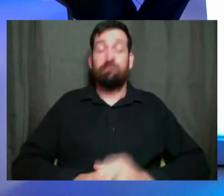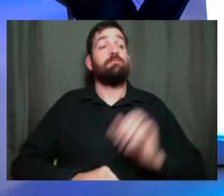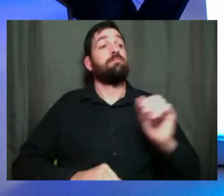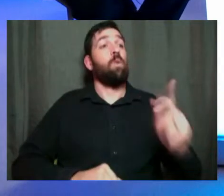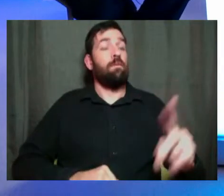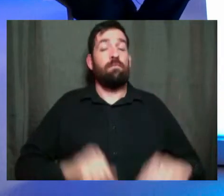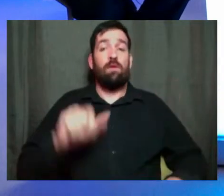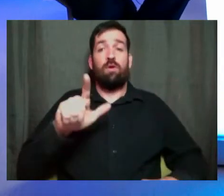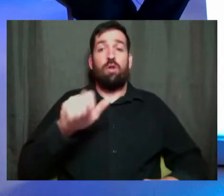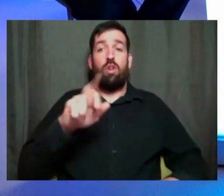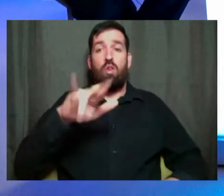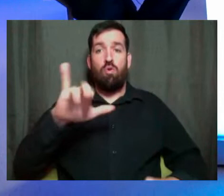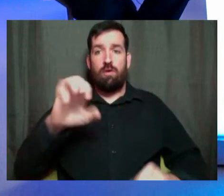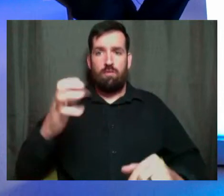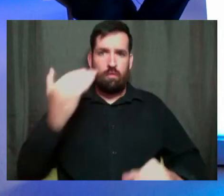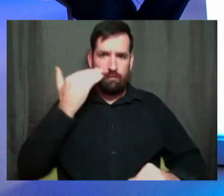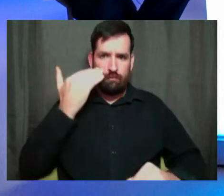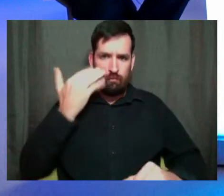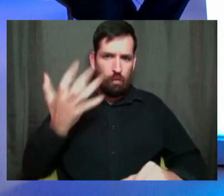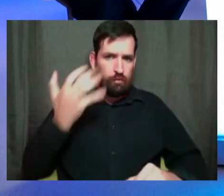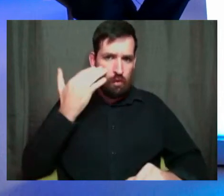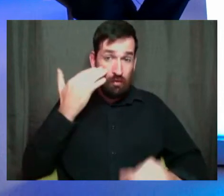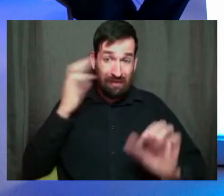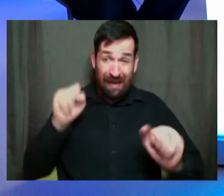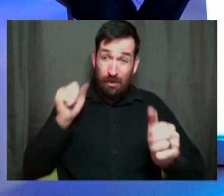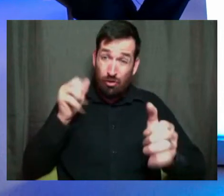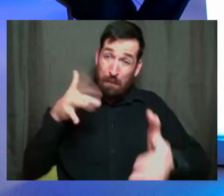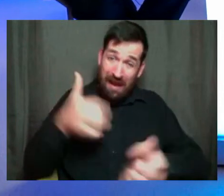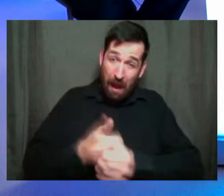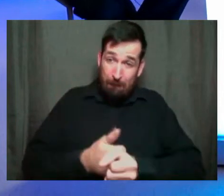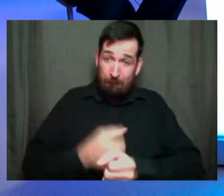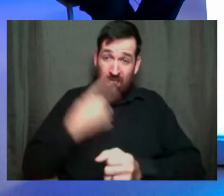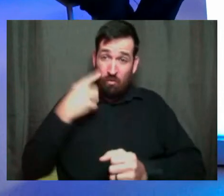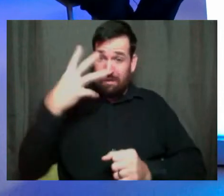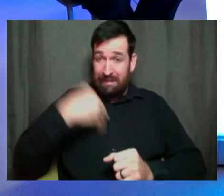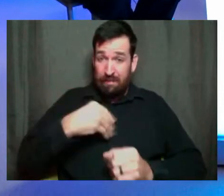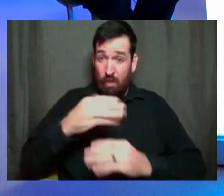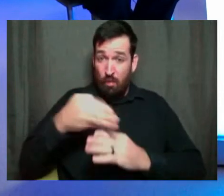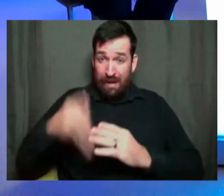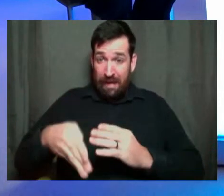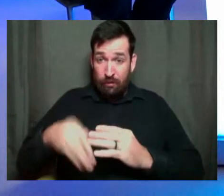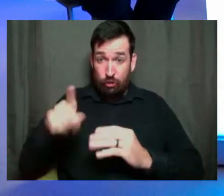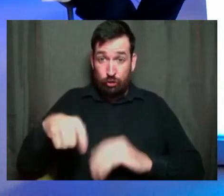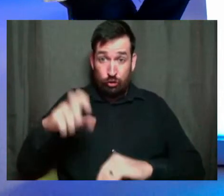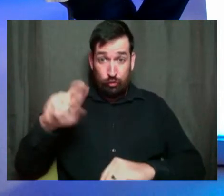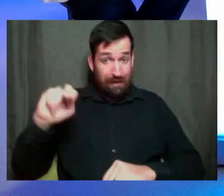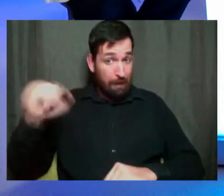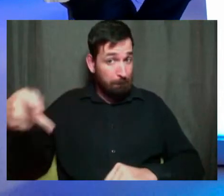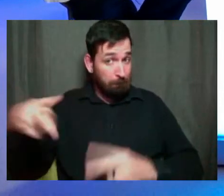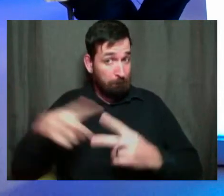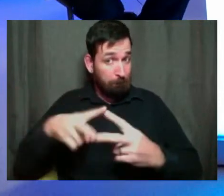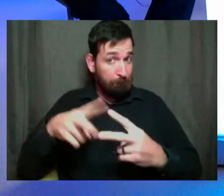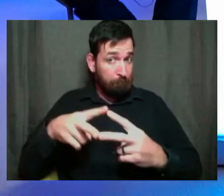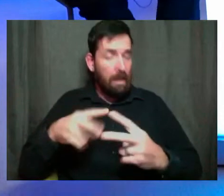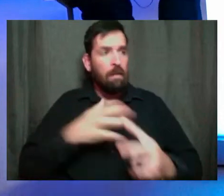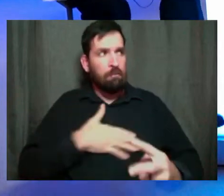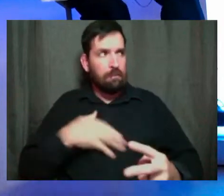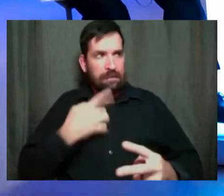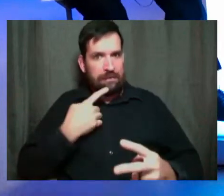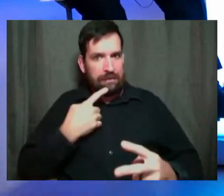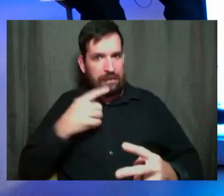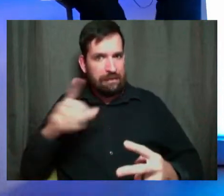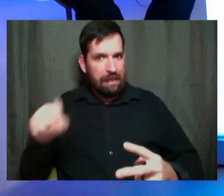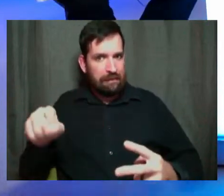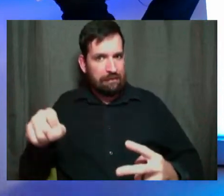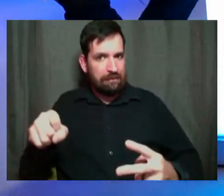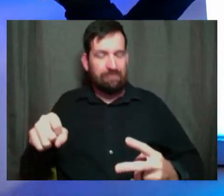wants to know, can you make up sleep on the weekends, and should you be taking naps? Please say yes, please say yes. That's what I do. Come